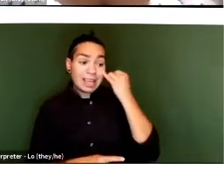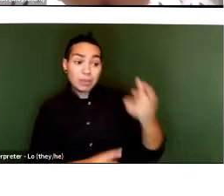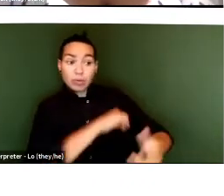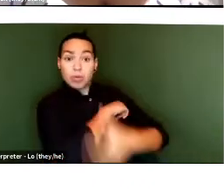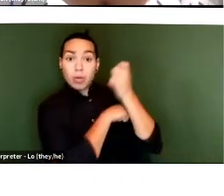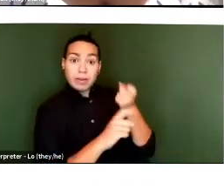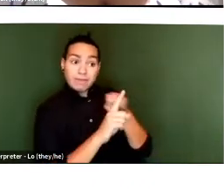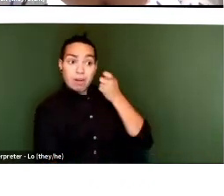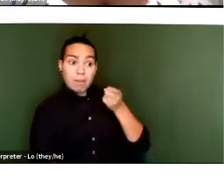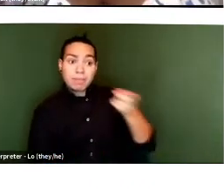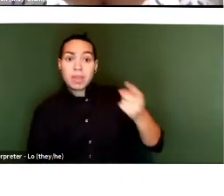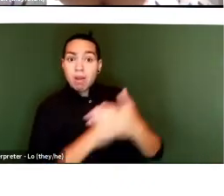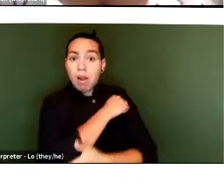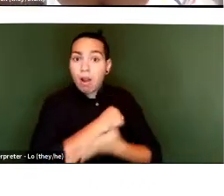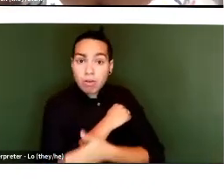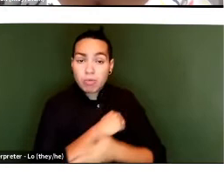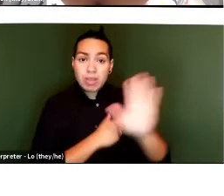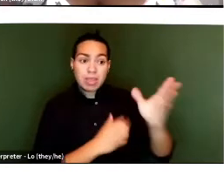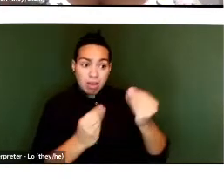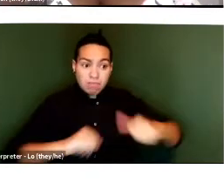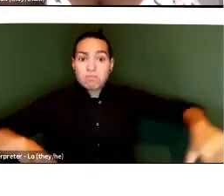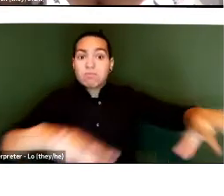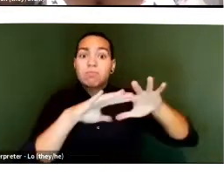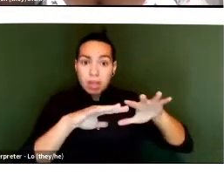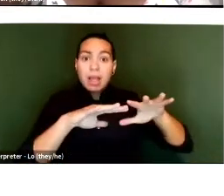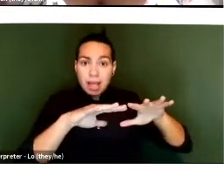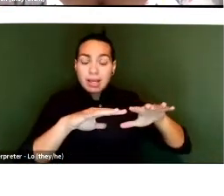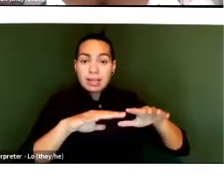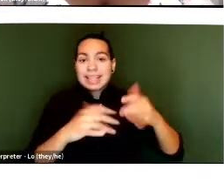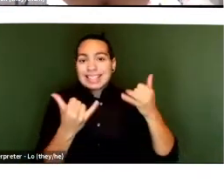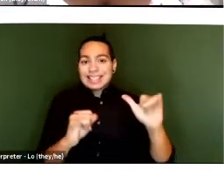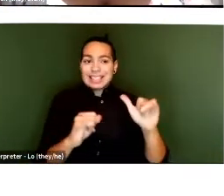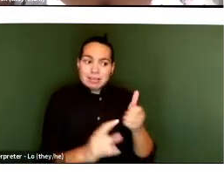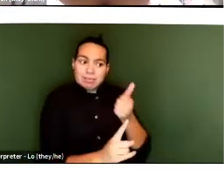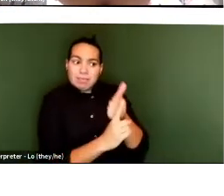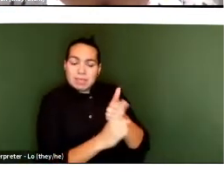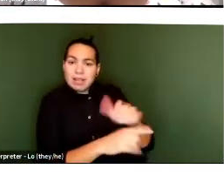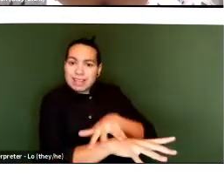Africans. And honestly, I have critiques of the way that global